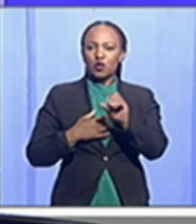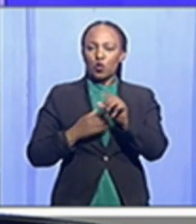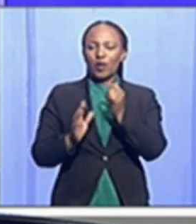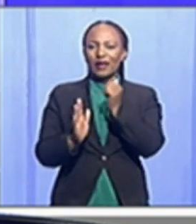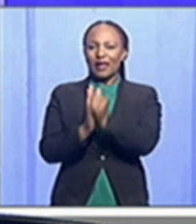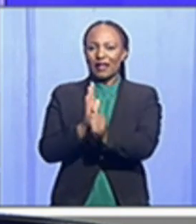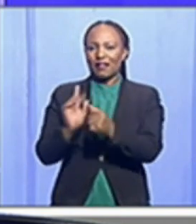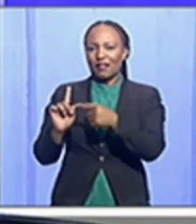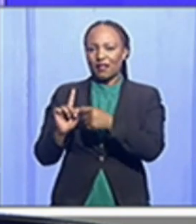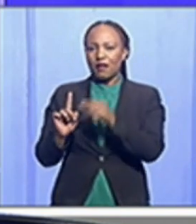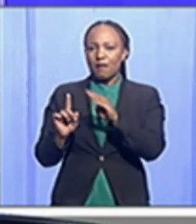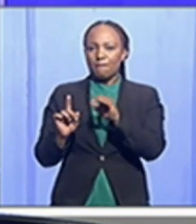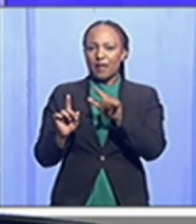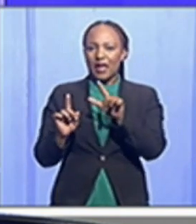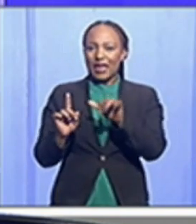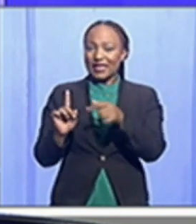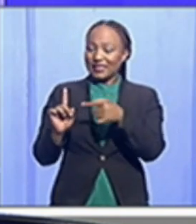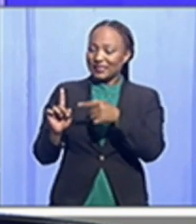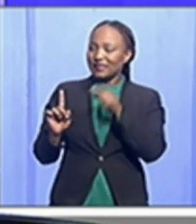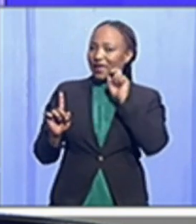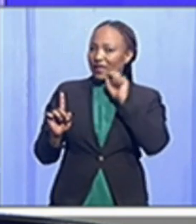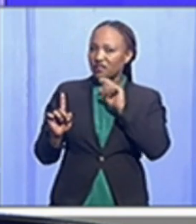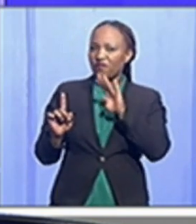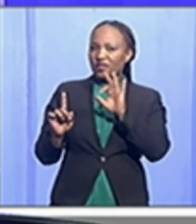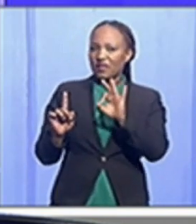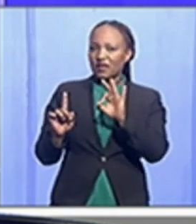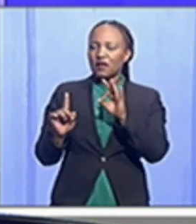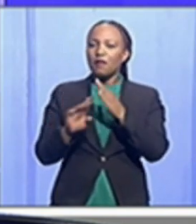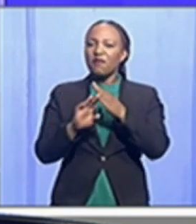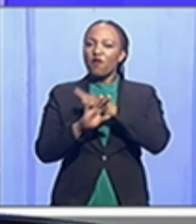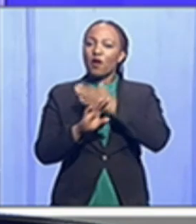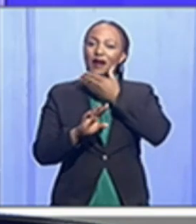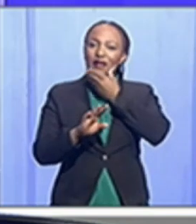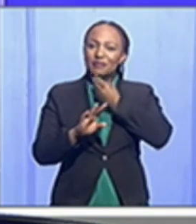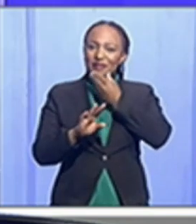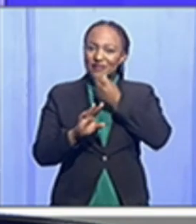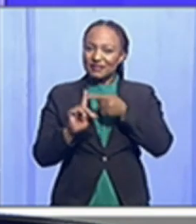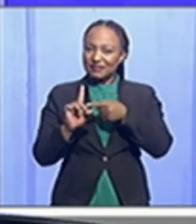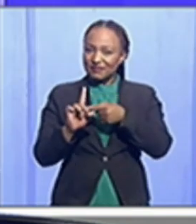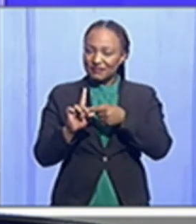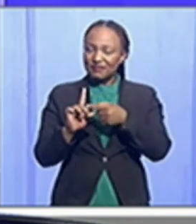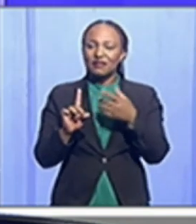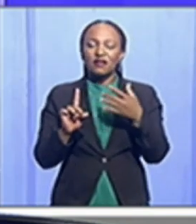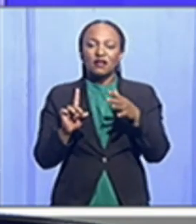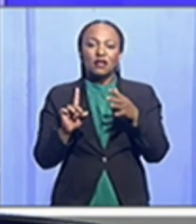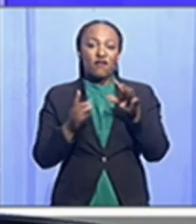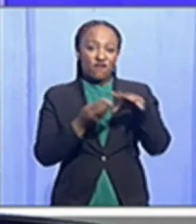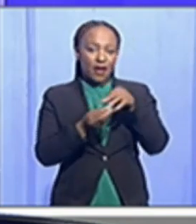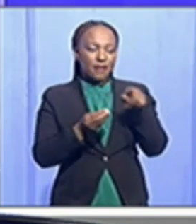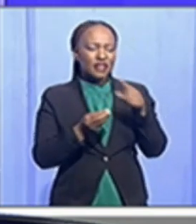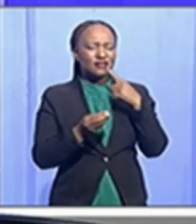wa mengwaga e 43 matšatši a mabedi pele ga letšatši la Keresemose ba lapa ba re ba nyaka gore molato o o